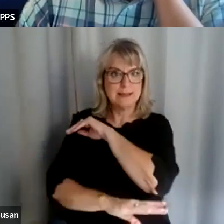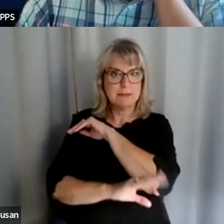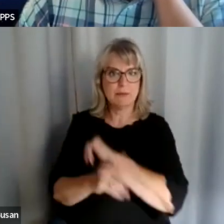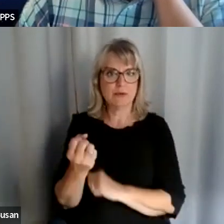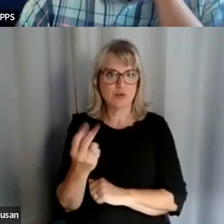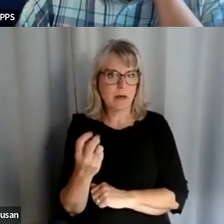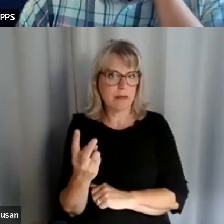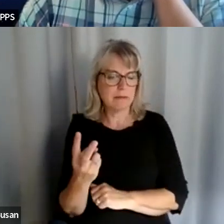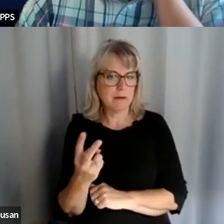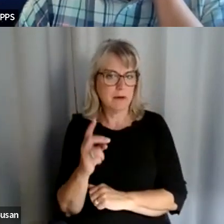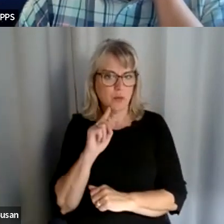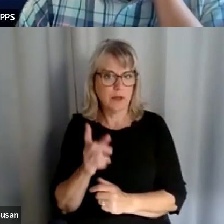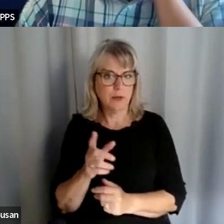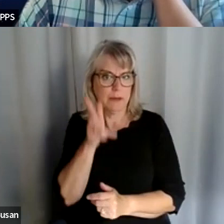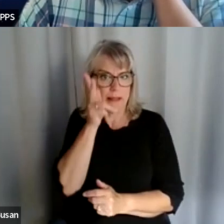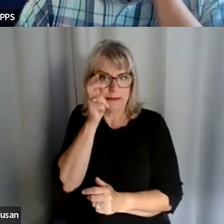hear from